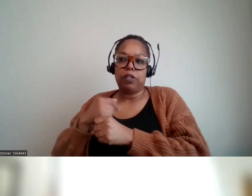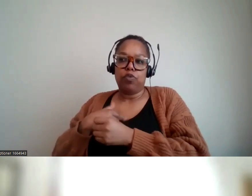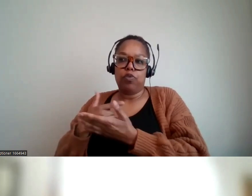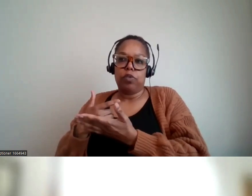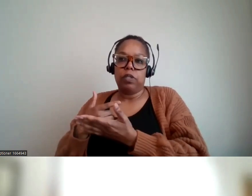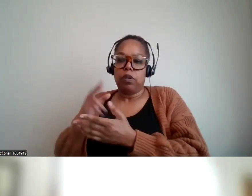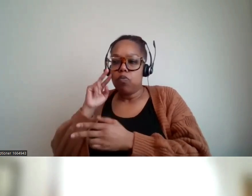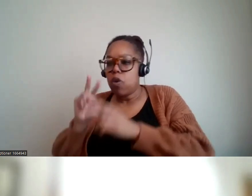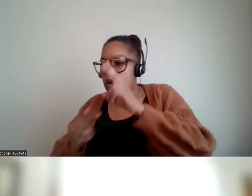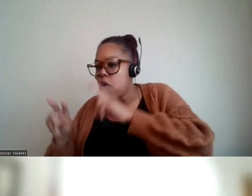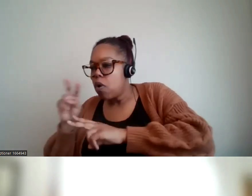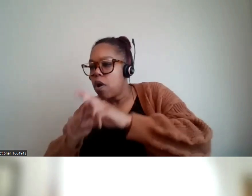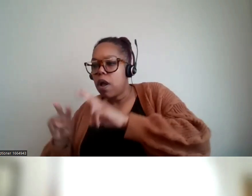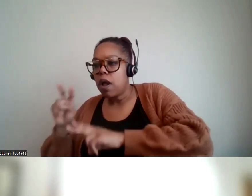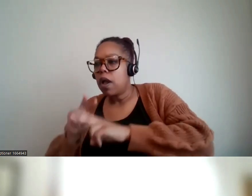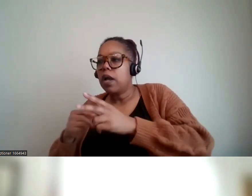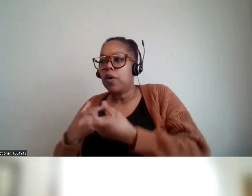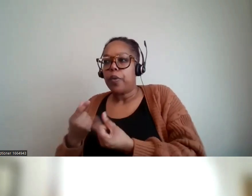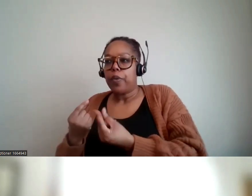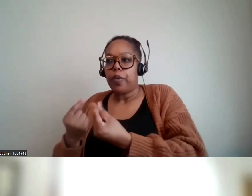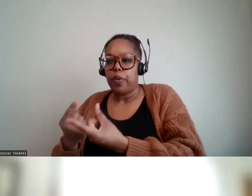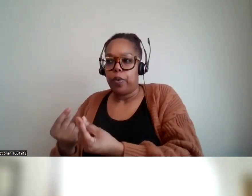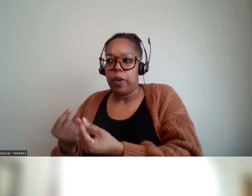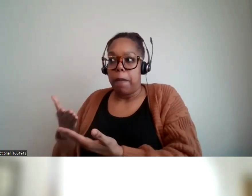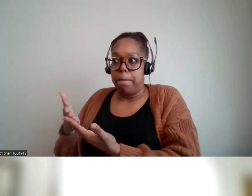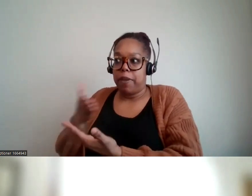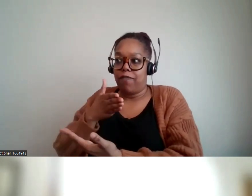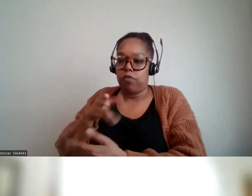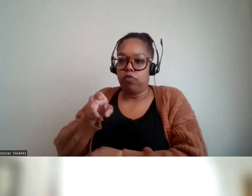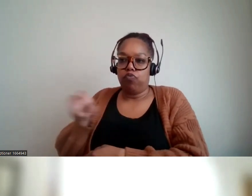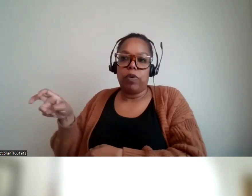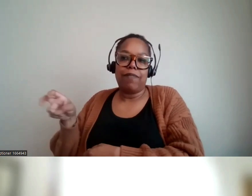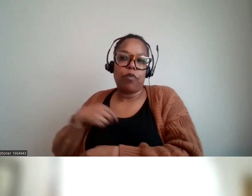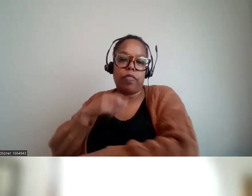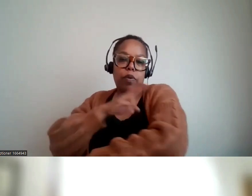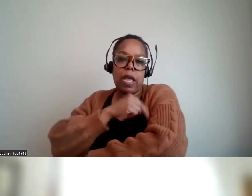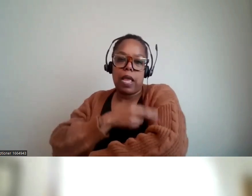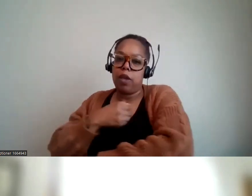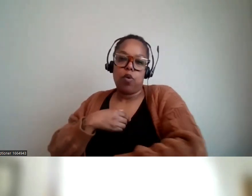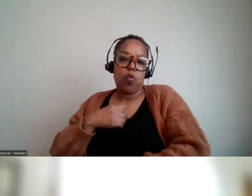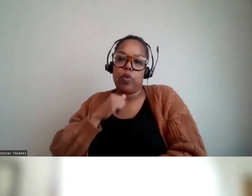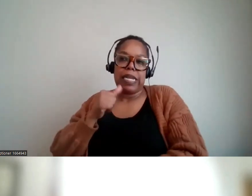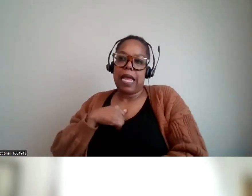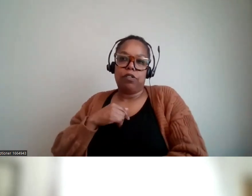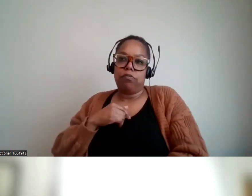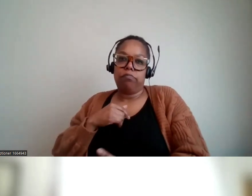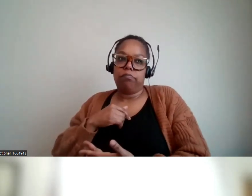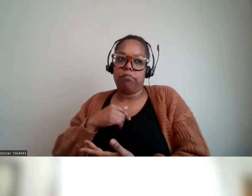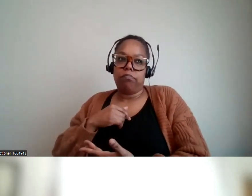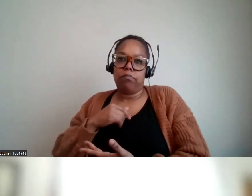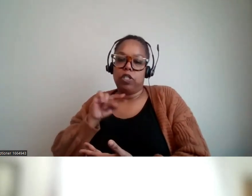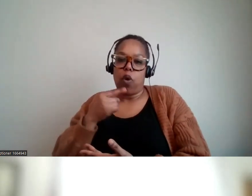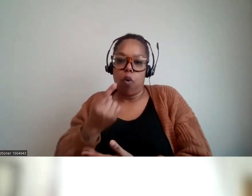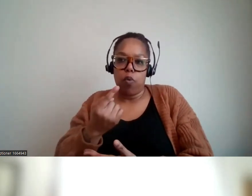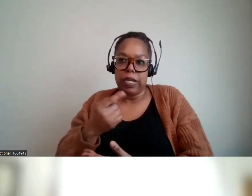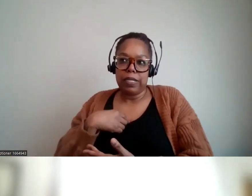looking to see if there's anything we can do other than that. But we would not just triage if it came to us and do